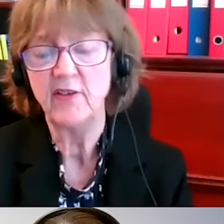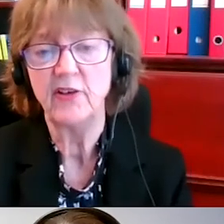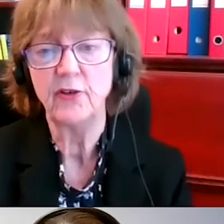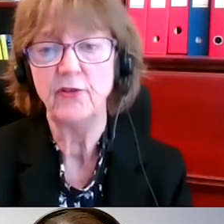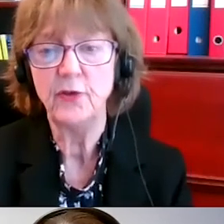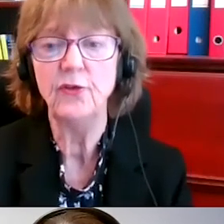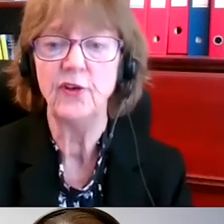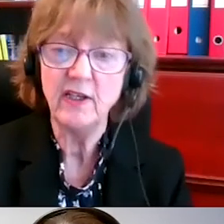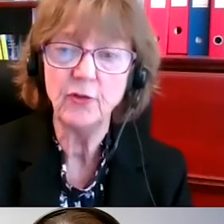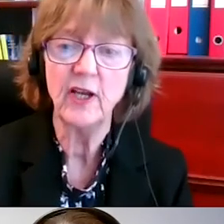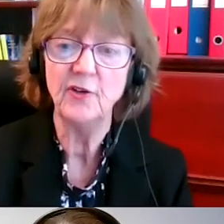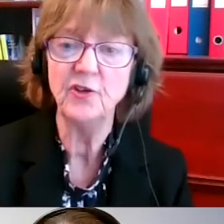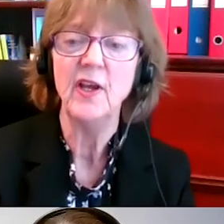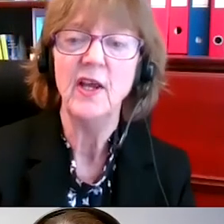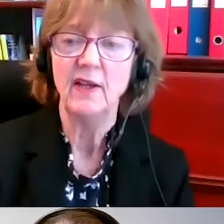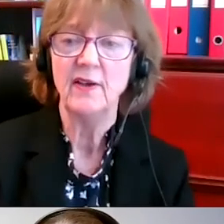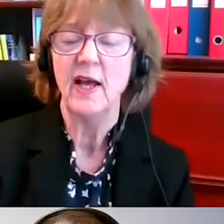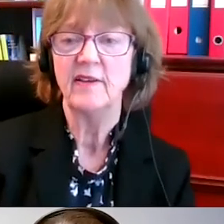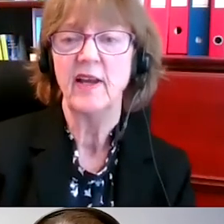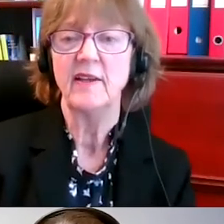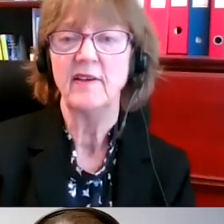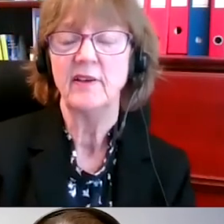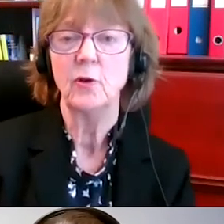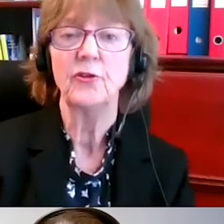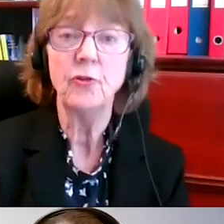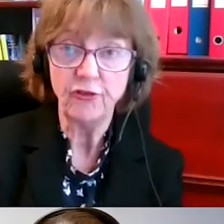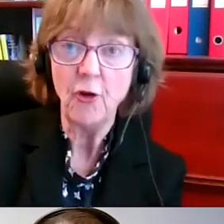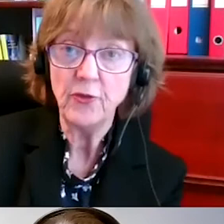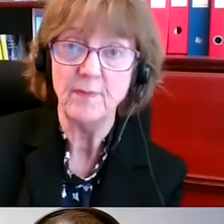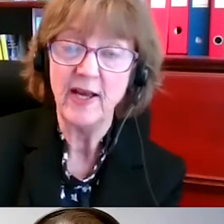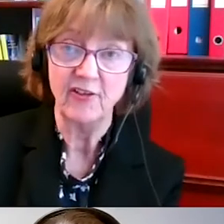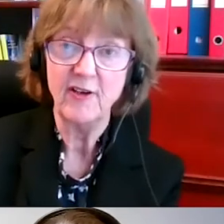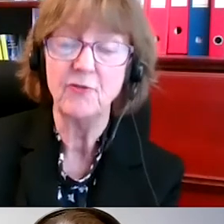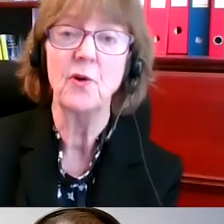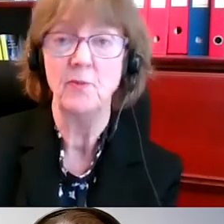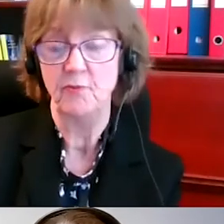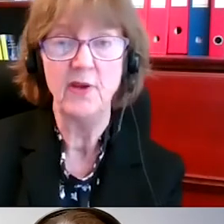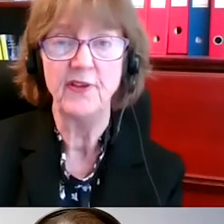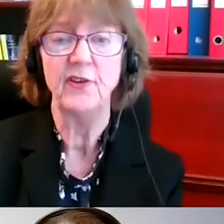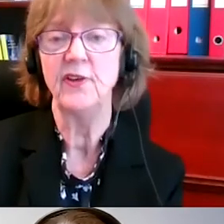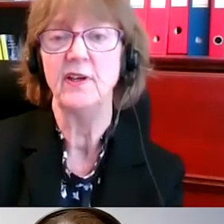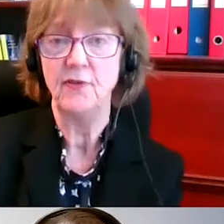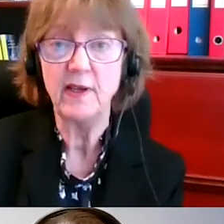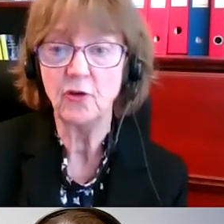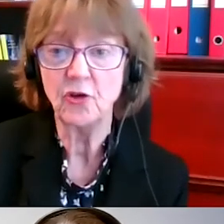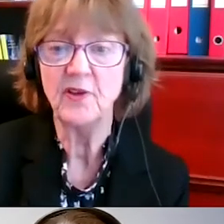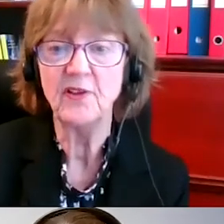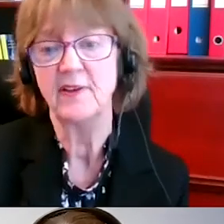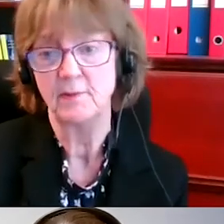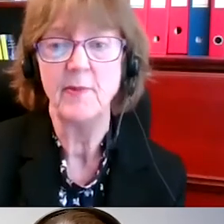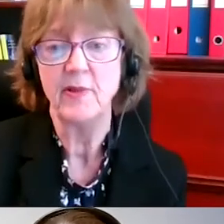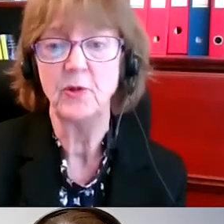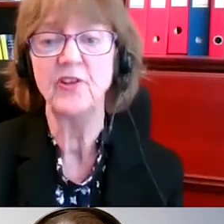have taken children's views into account, and also to show them, actually, from, if this is in a written